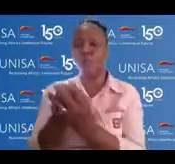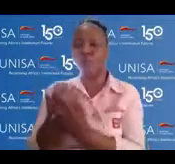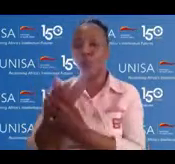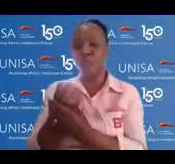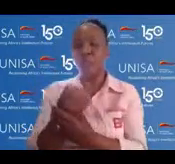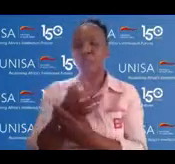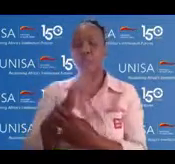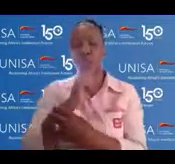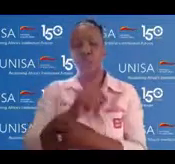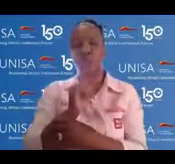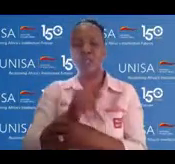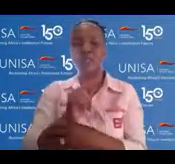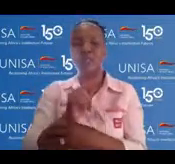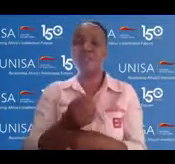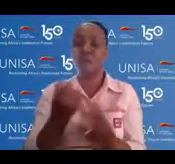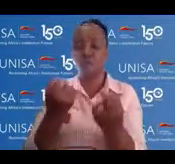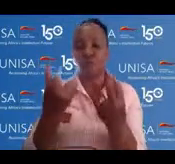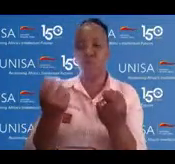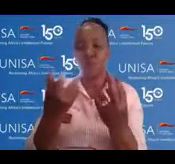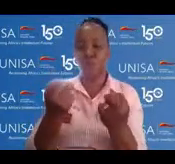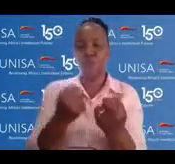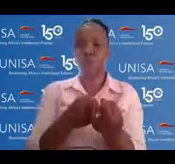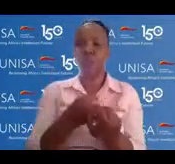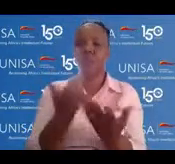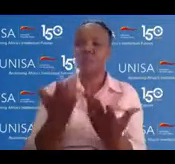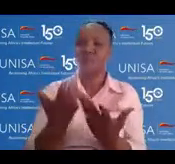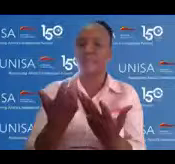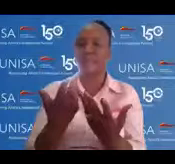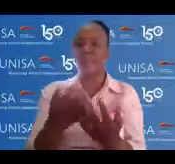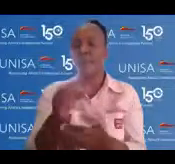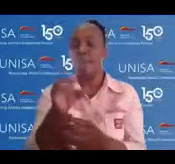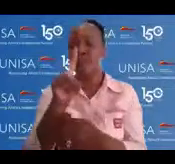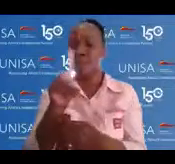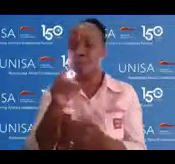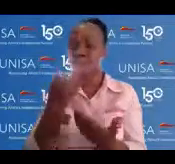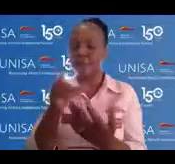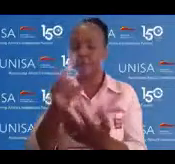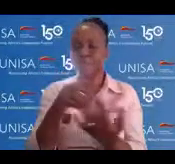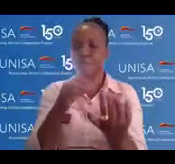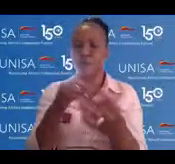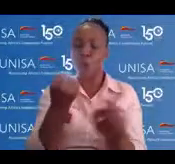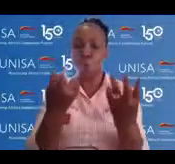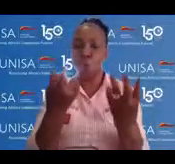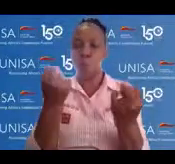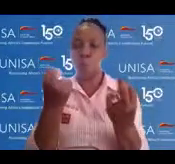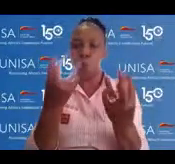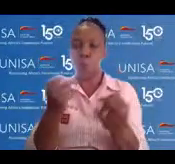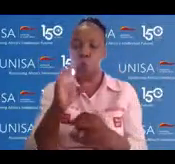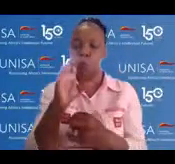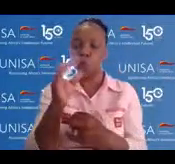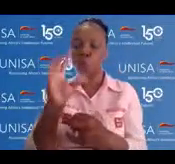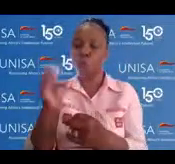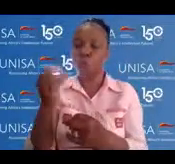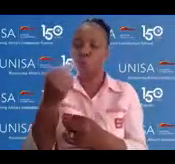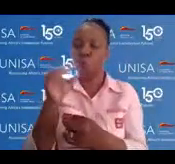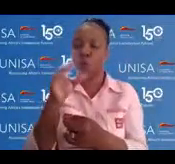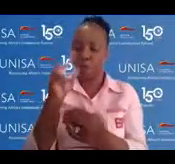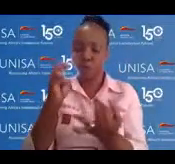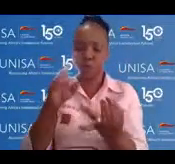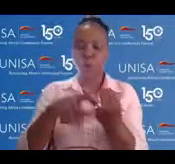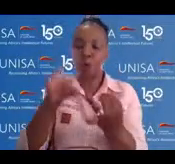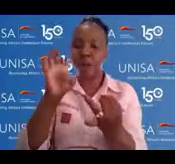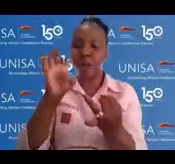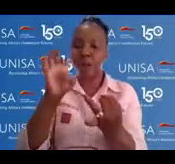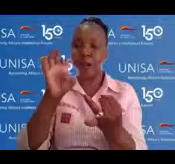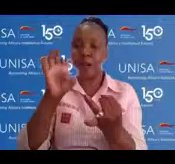Chrome and Edge, you would also find your exam to be seamless. Again, make sure if